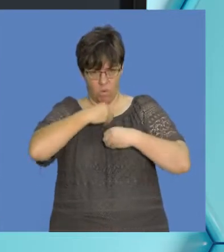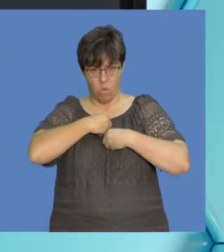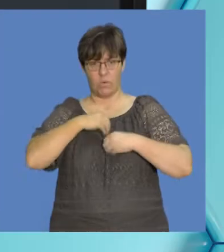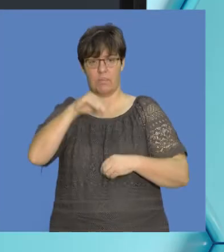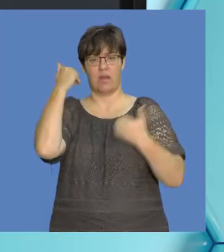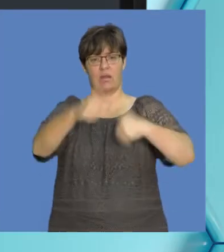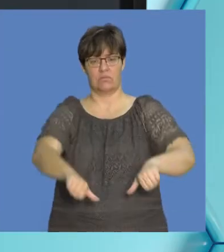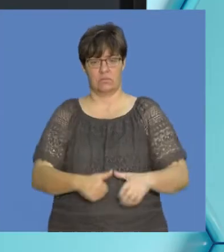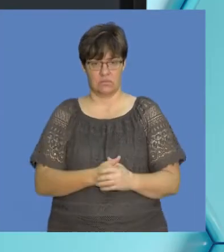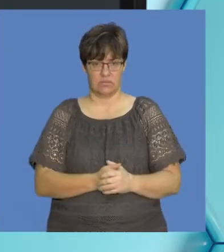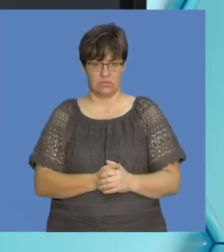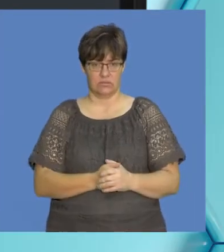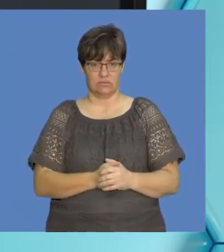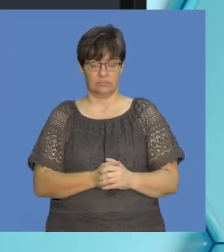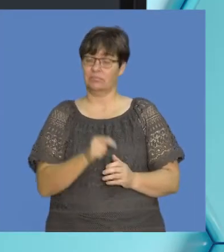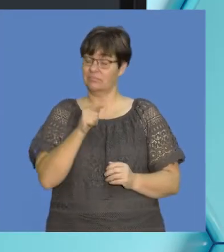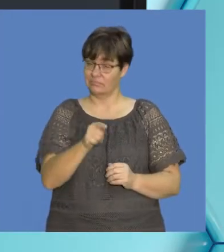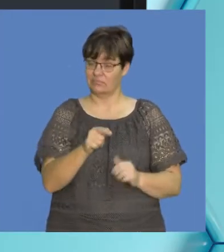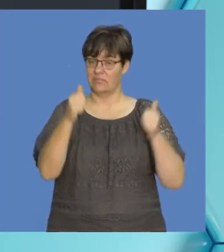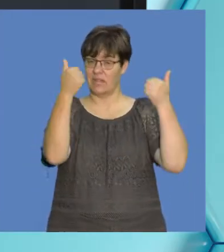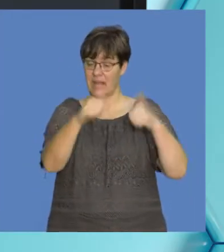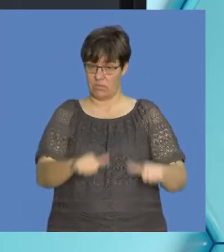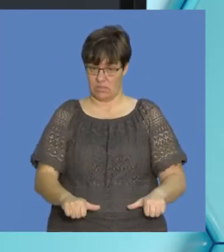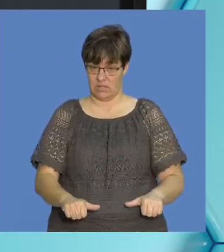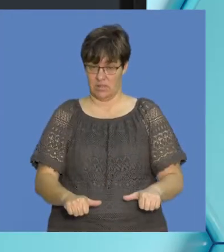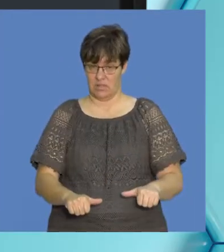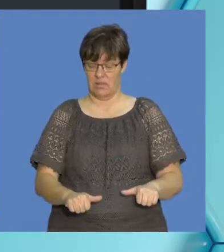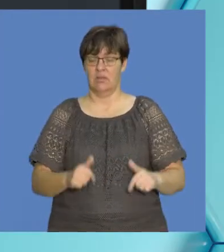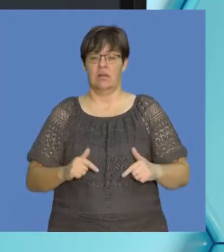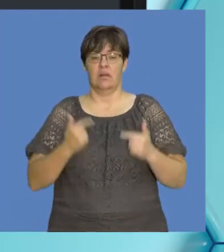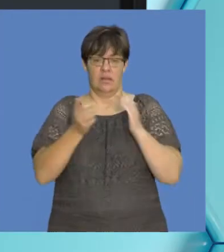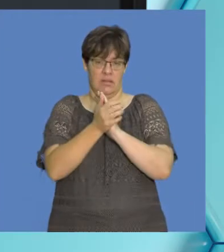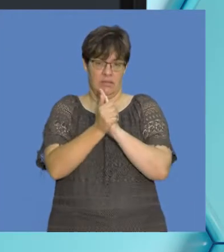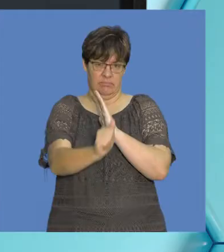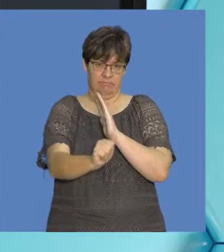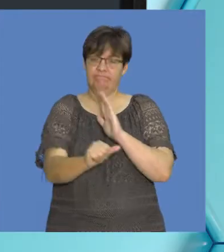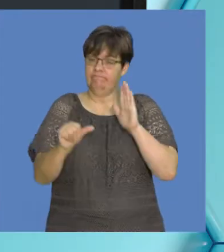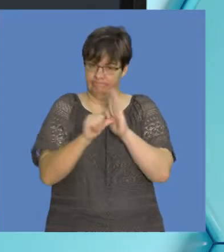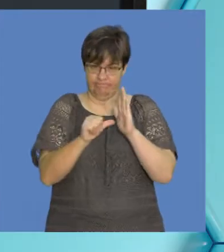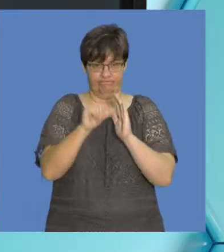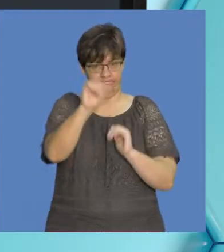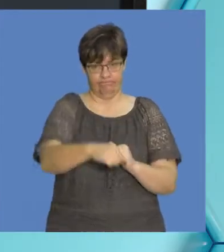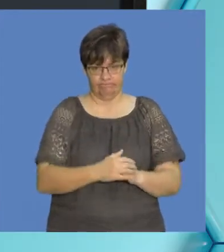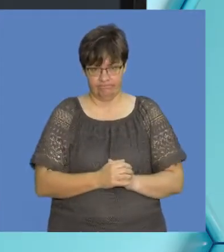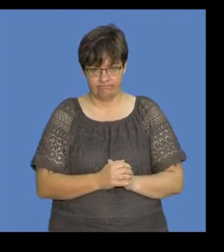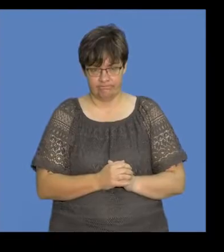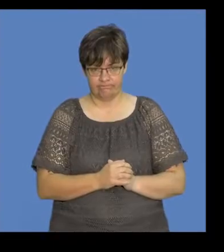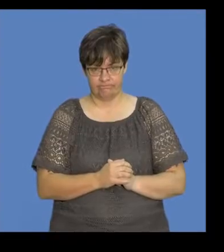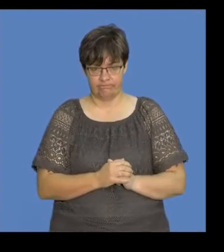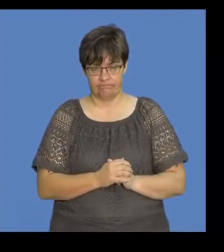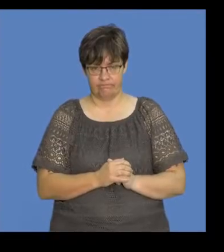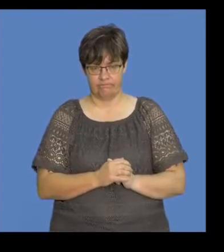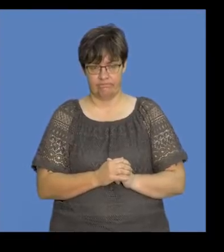account. So therefore, guys, accounting is a life skill and an important one. So